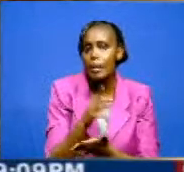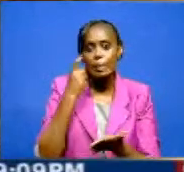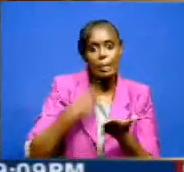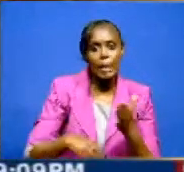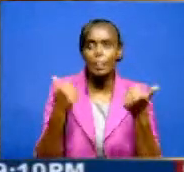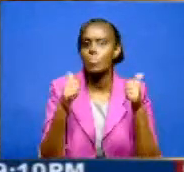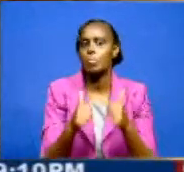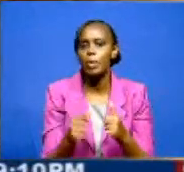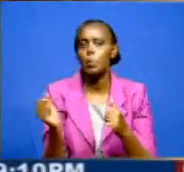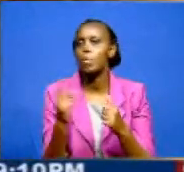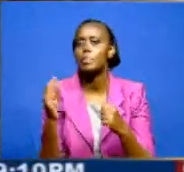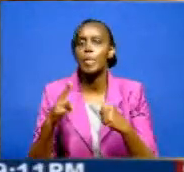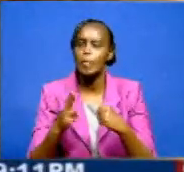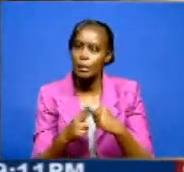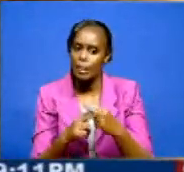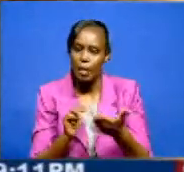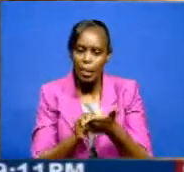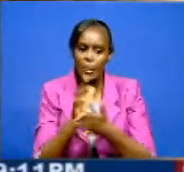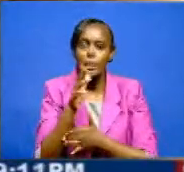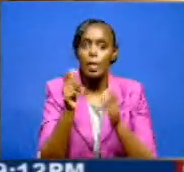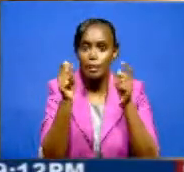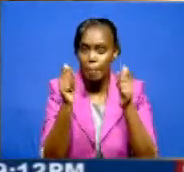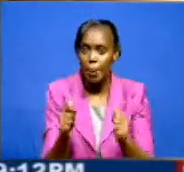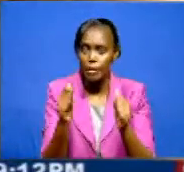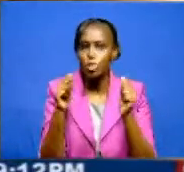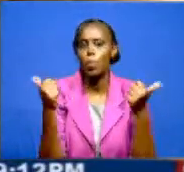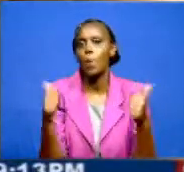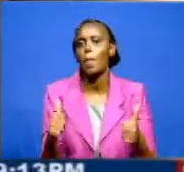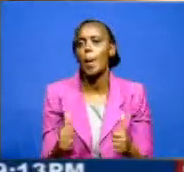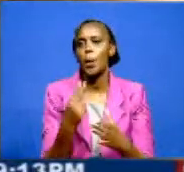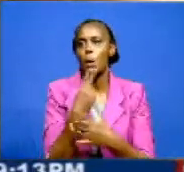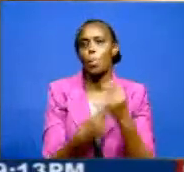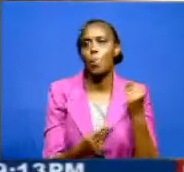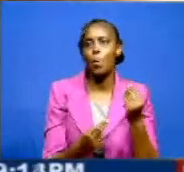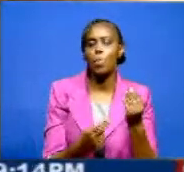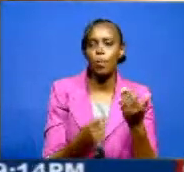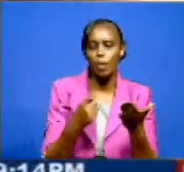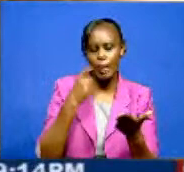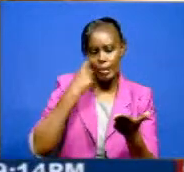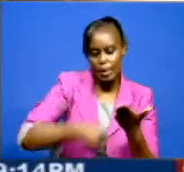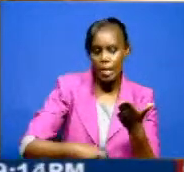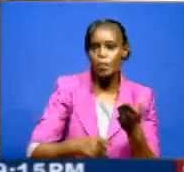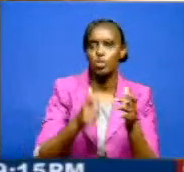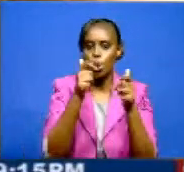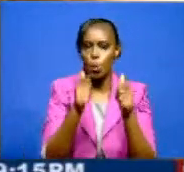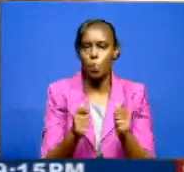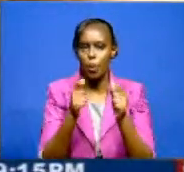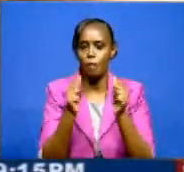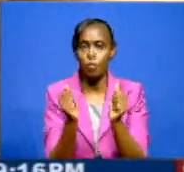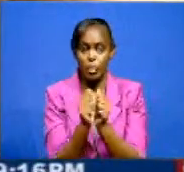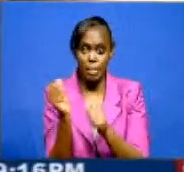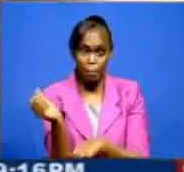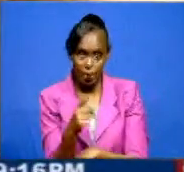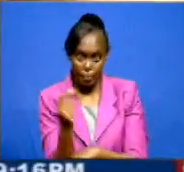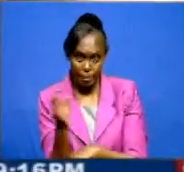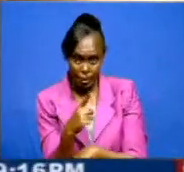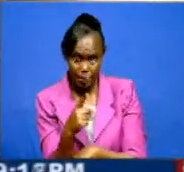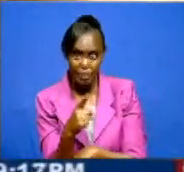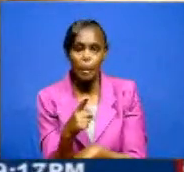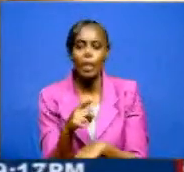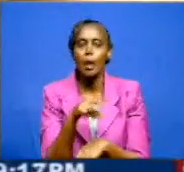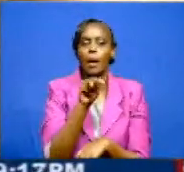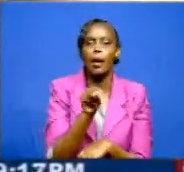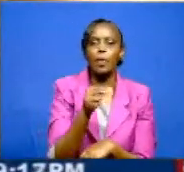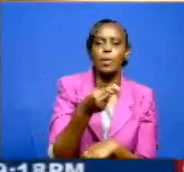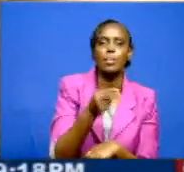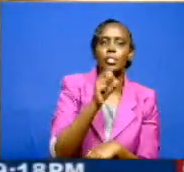months. It has not sent pension, both deductions for pension, for 10 months.